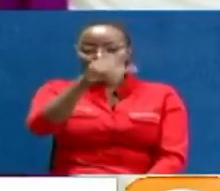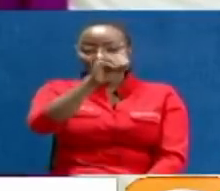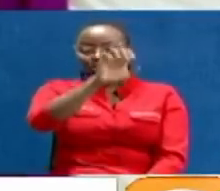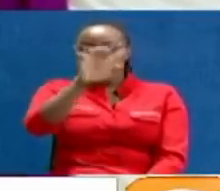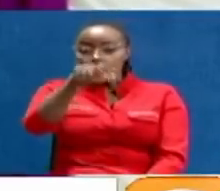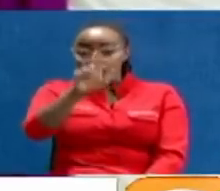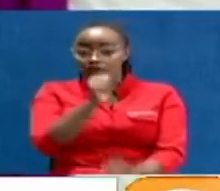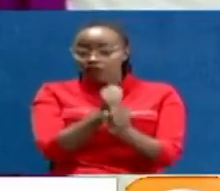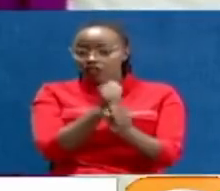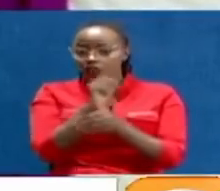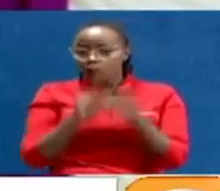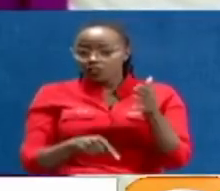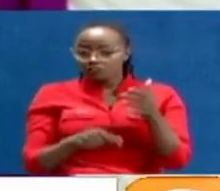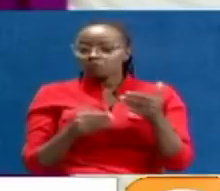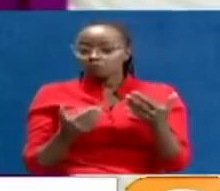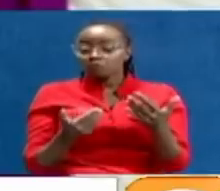went out of his way